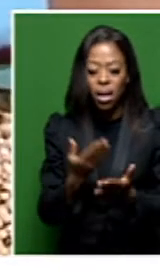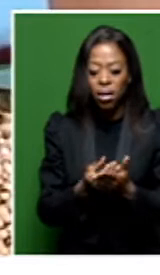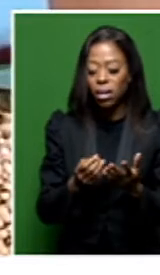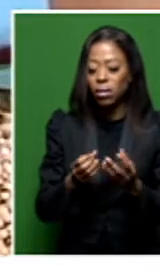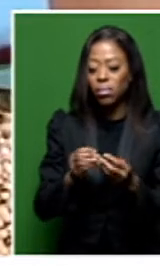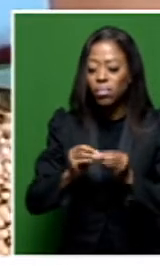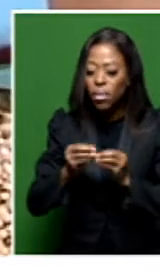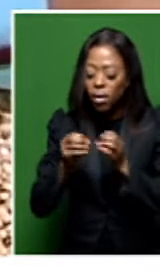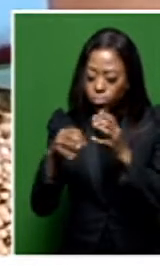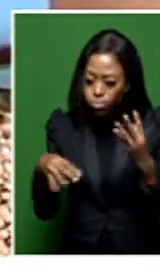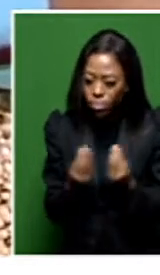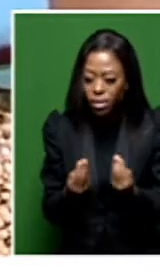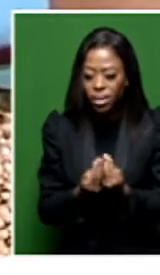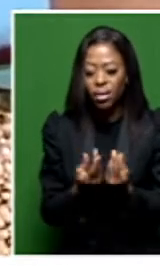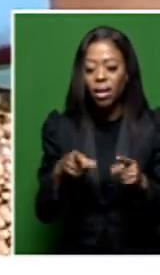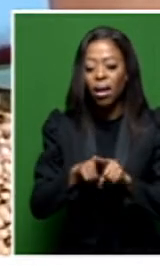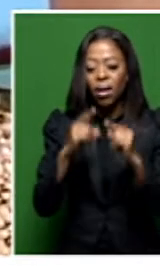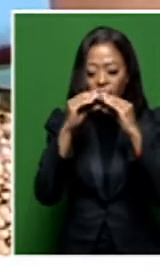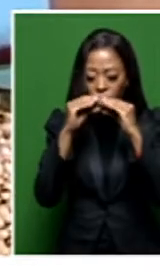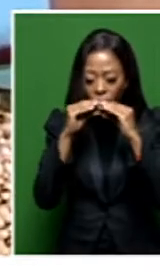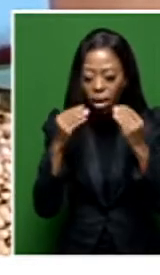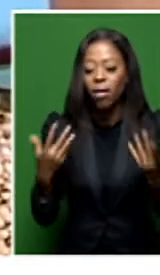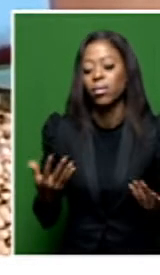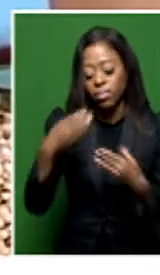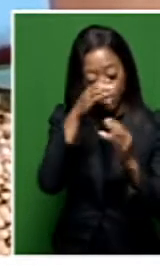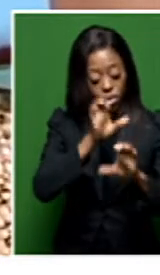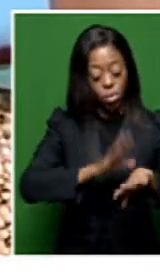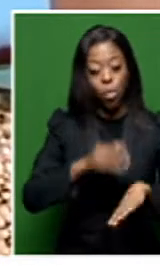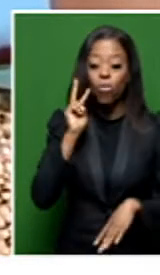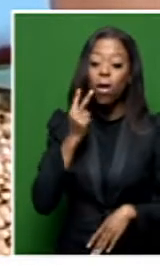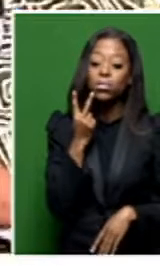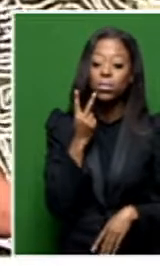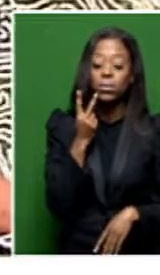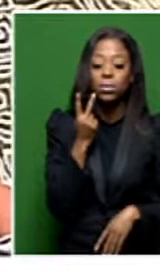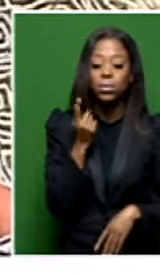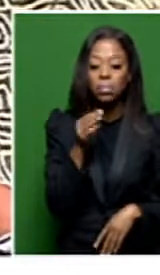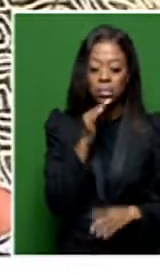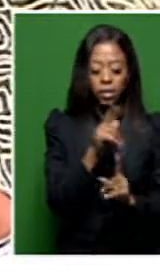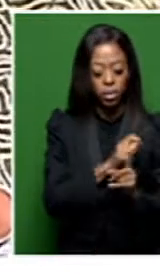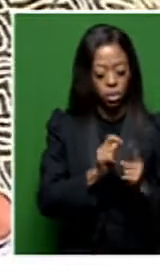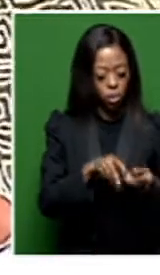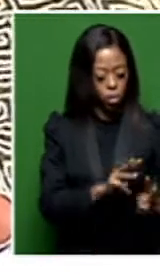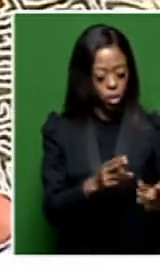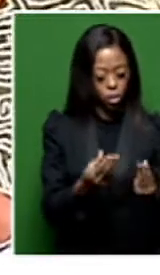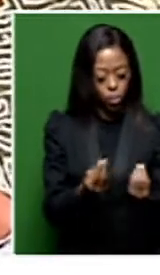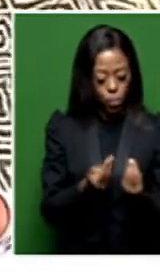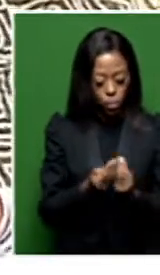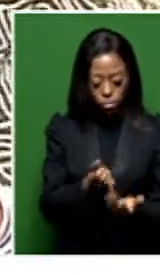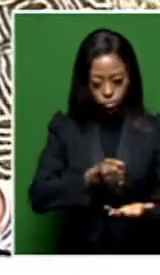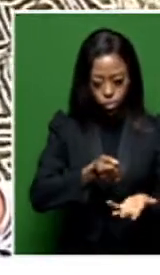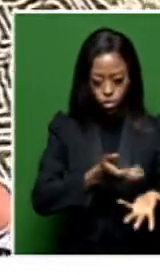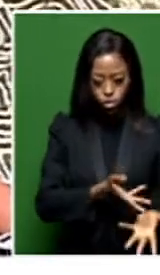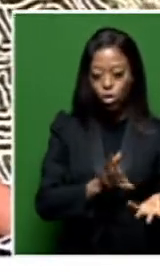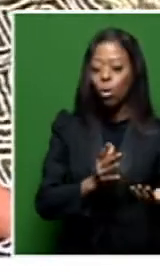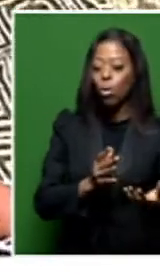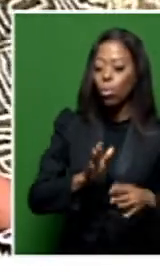make a burger. I could make a vegetarian burger with them. So I moved from just the traditional ways of cooking these